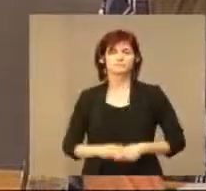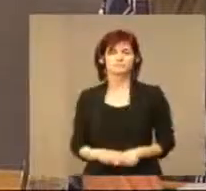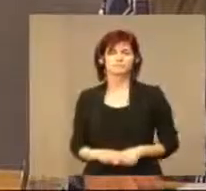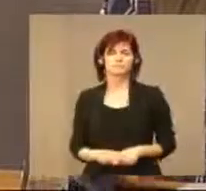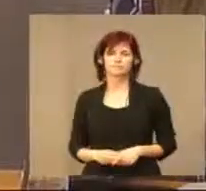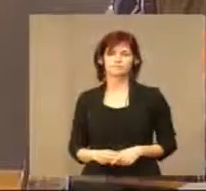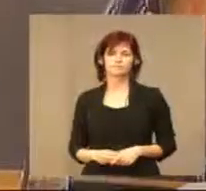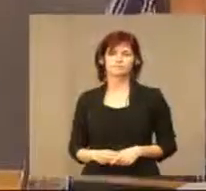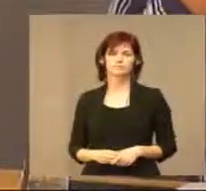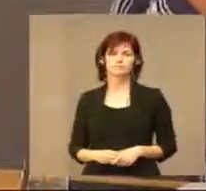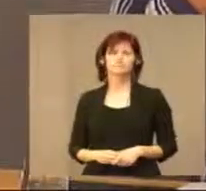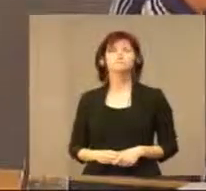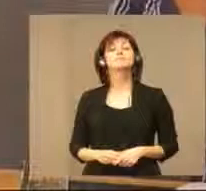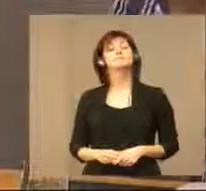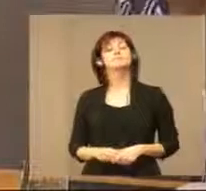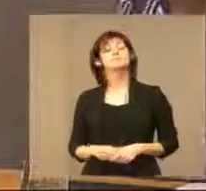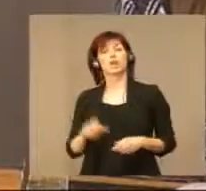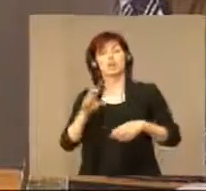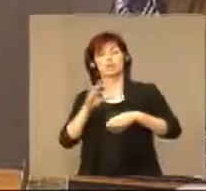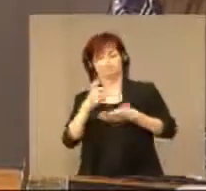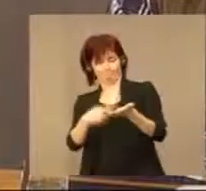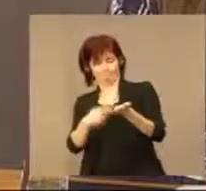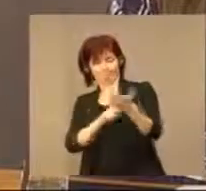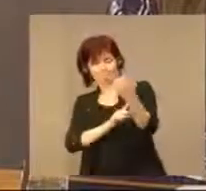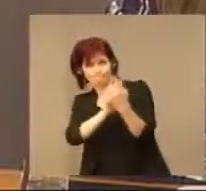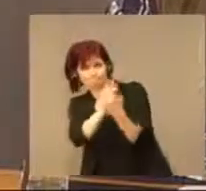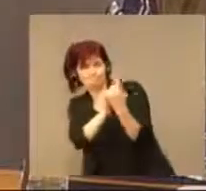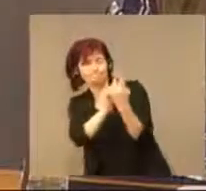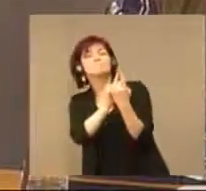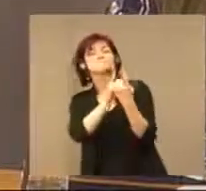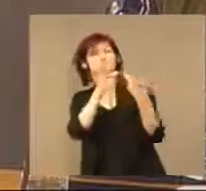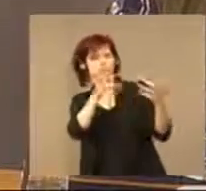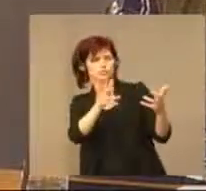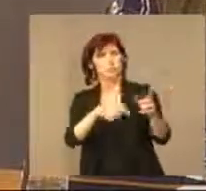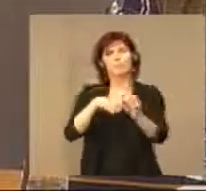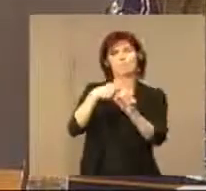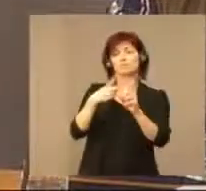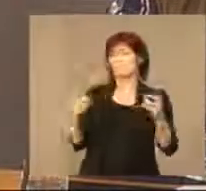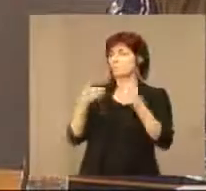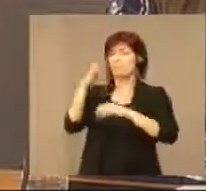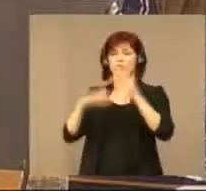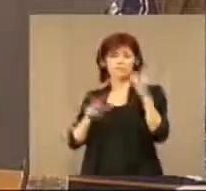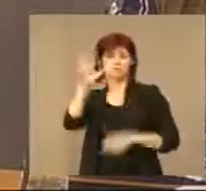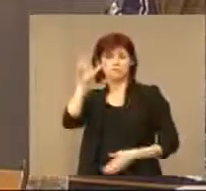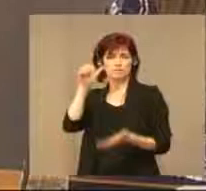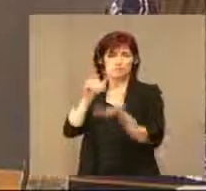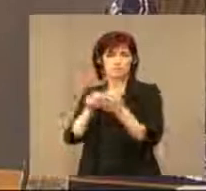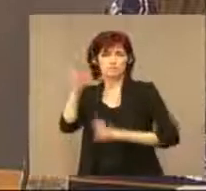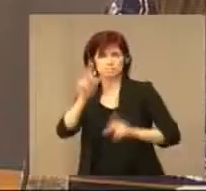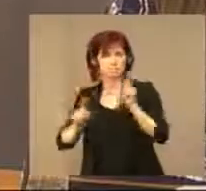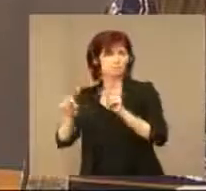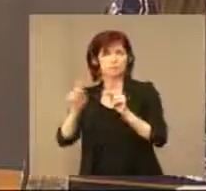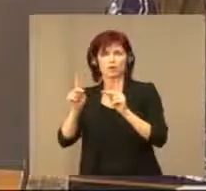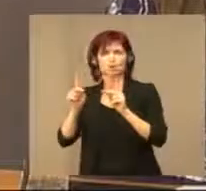Finally, in addition to these in-person consultations, we've had over 3,000 people provide input to our online